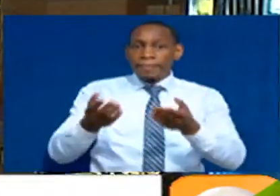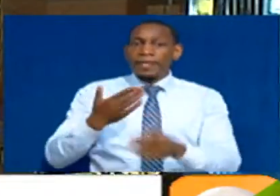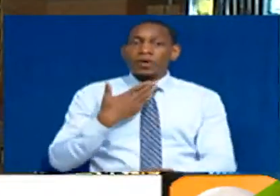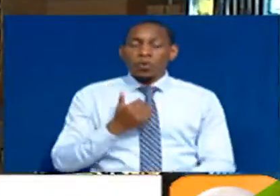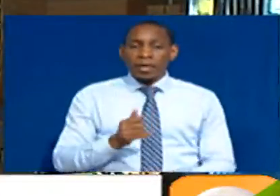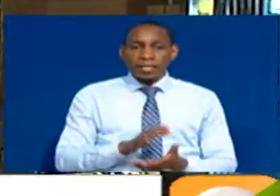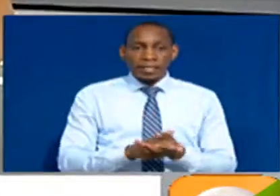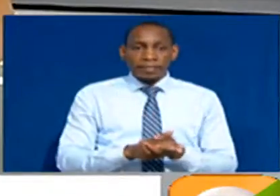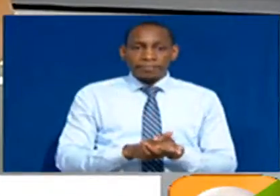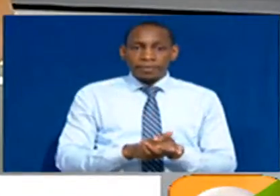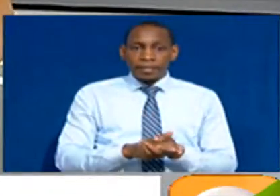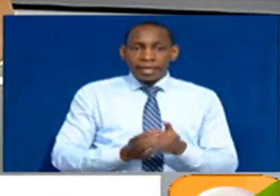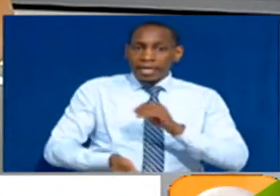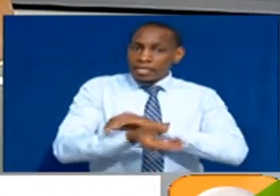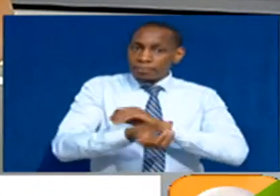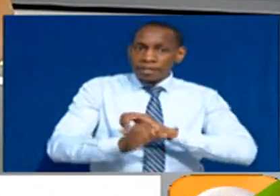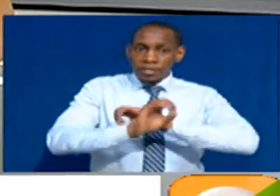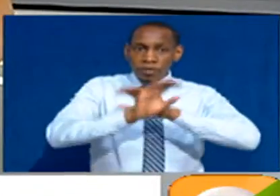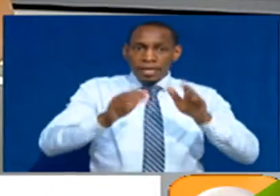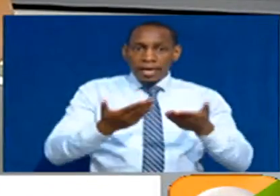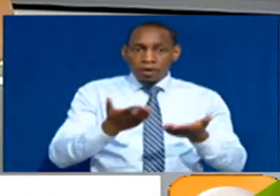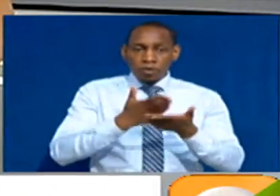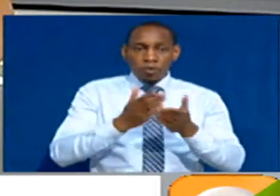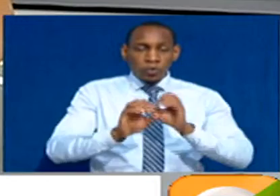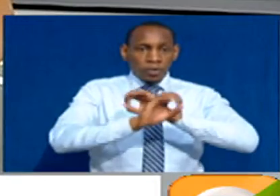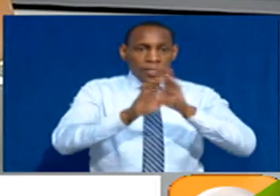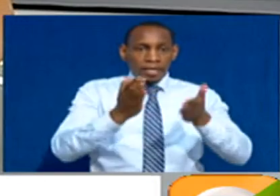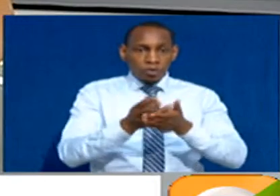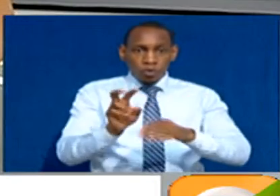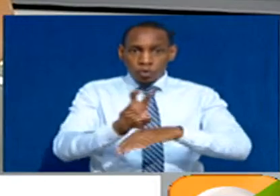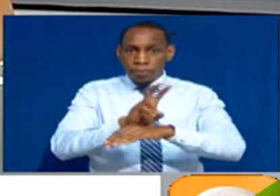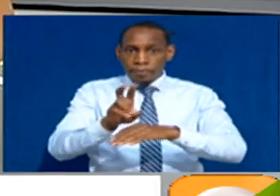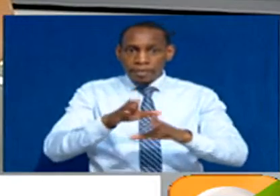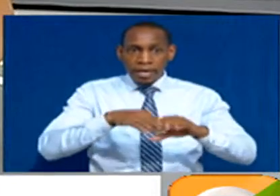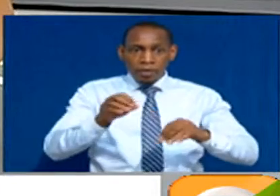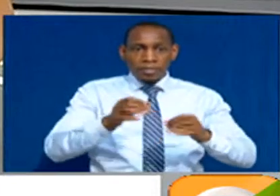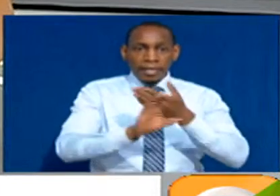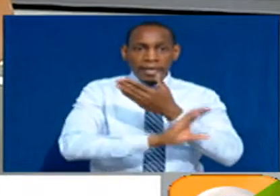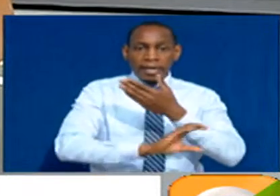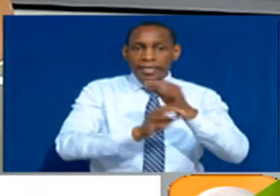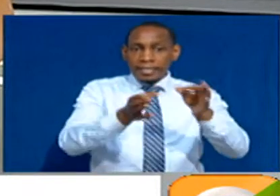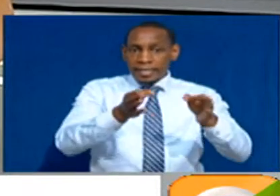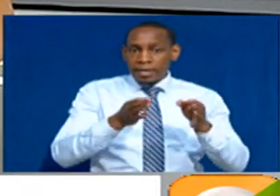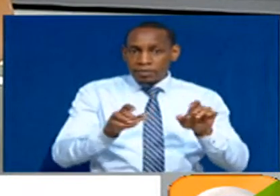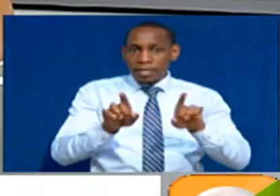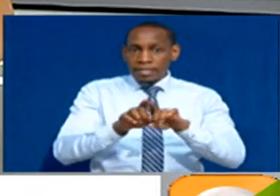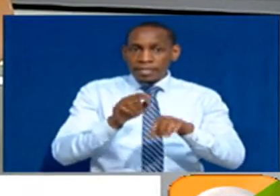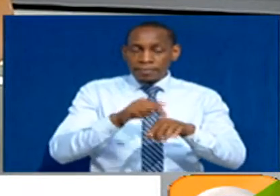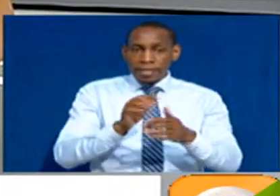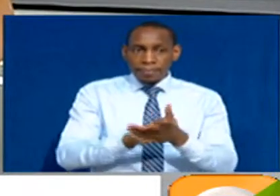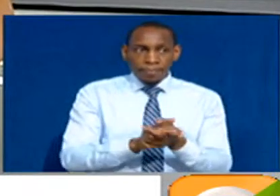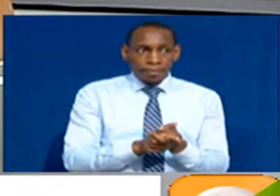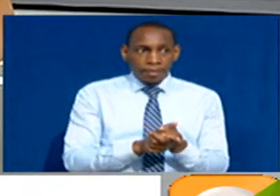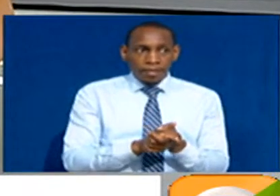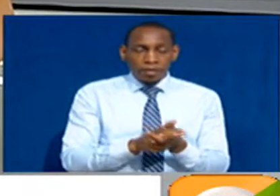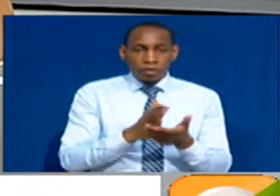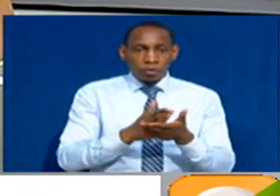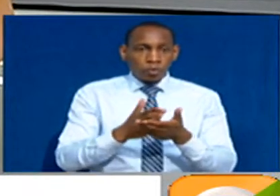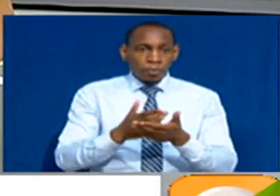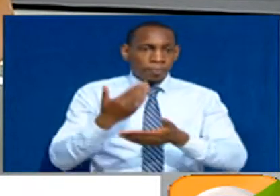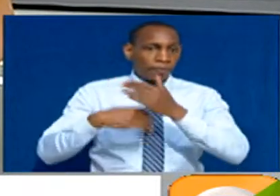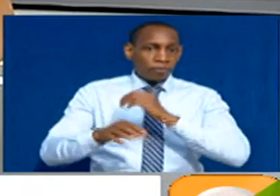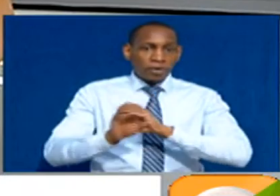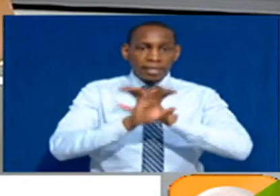want more clarity around how transparent it is to really monitor these offshore accounts? at a time when in the past it has been on